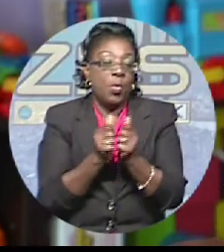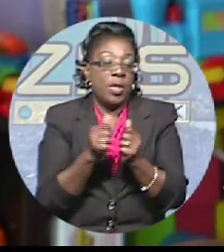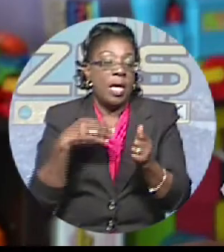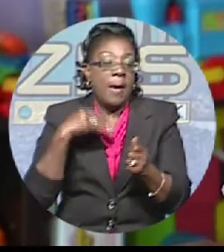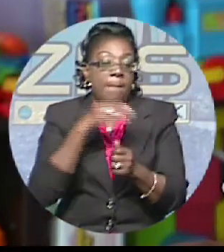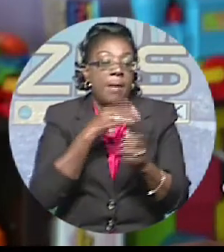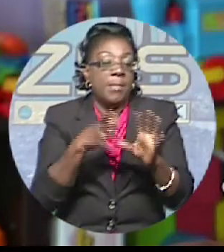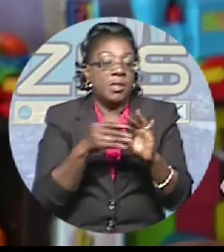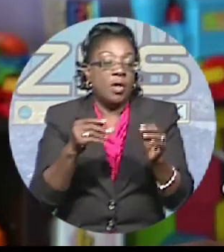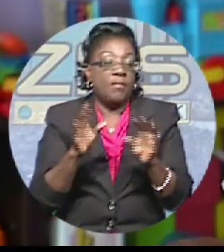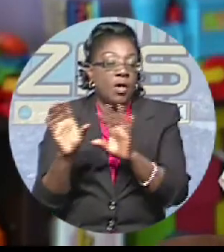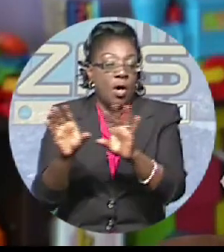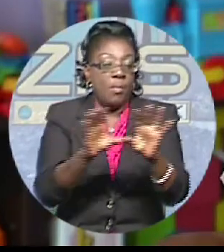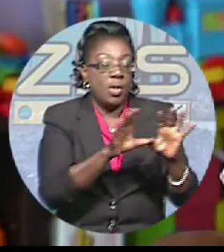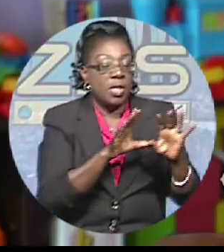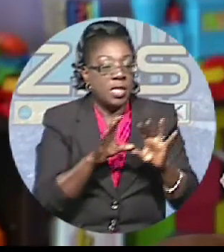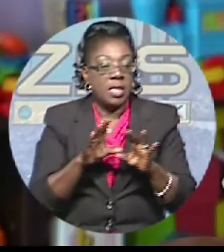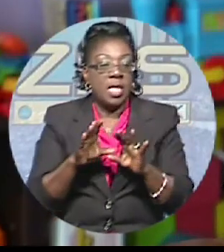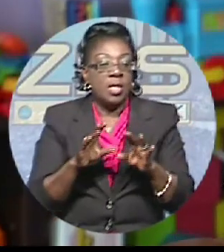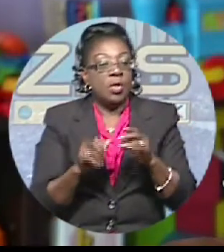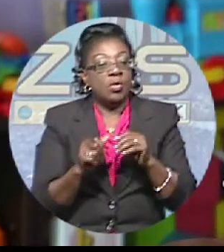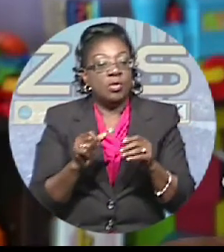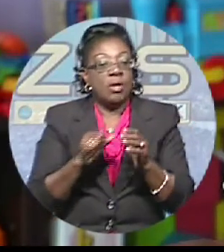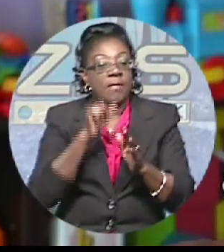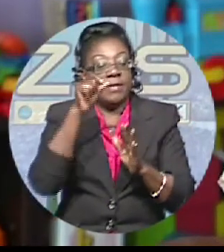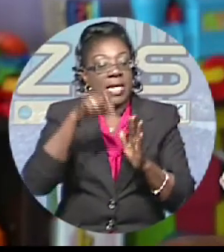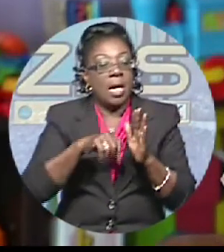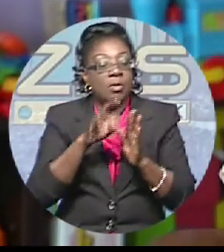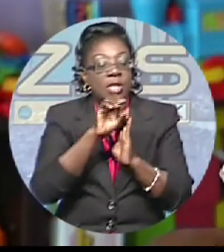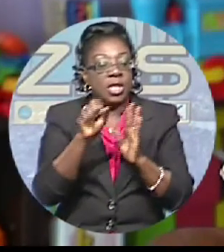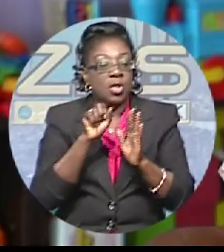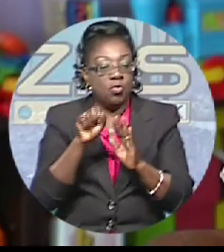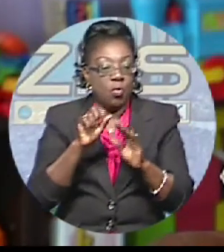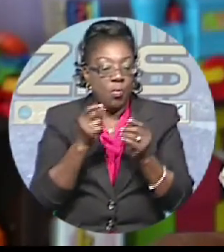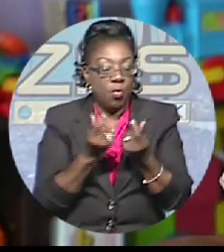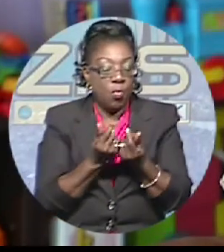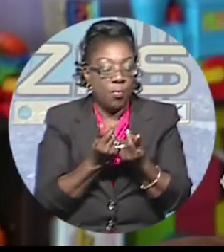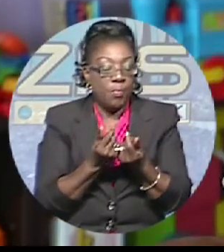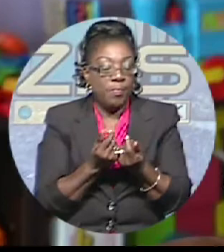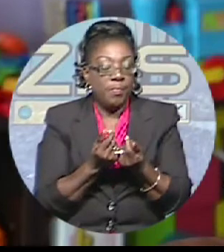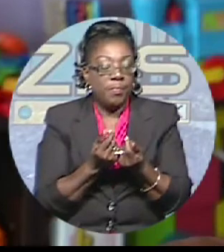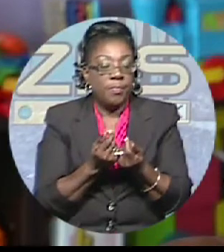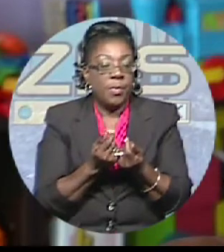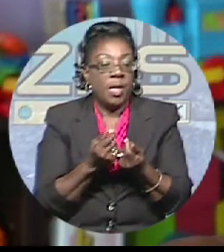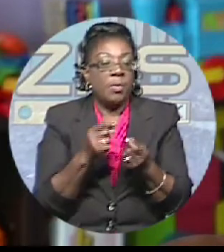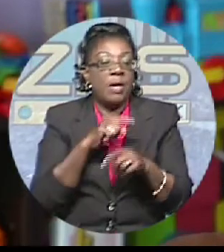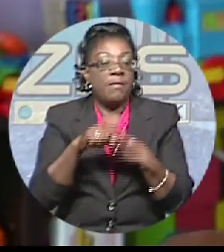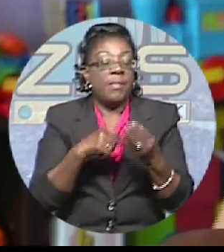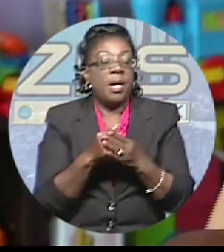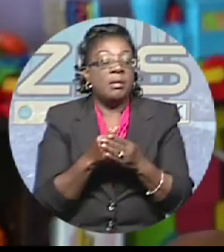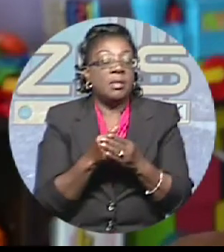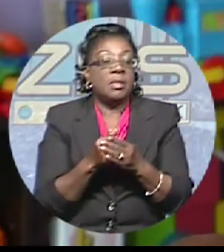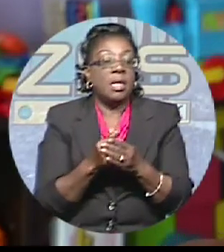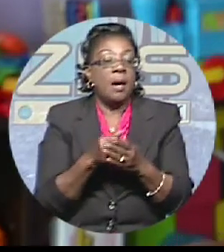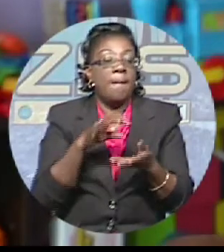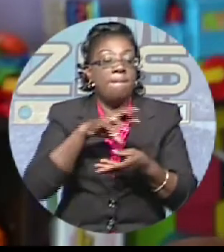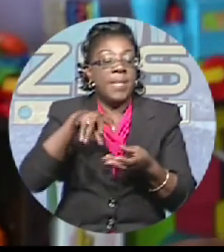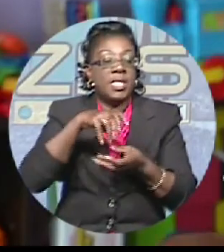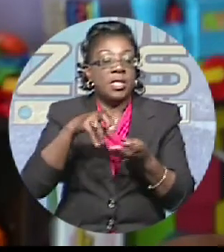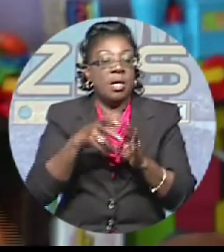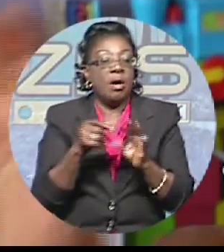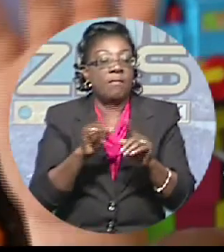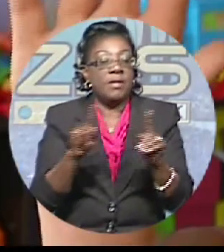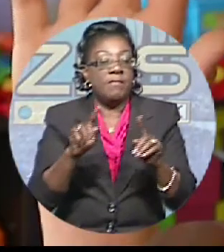Down Syndrome Center. We're supporters of that group. We have gardening, so we're growing our own